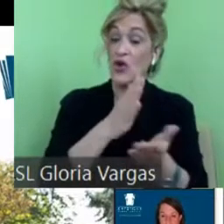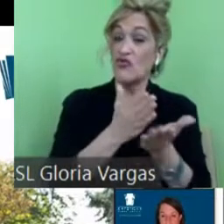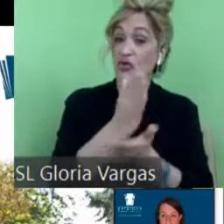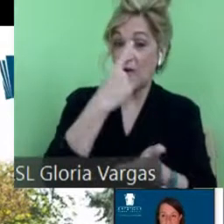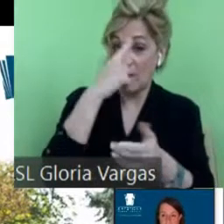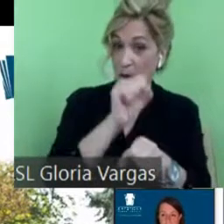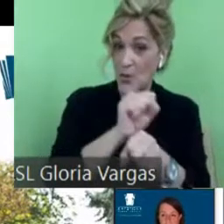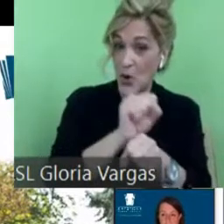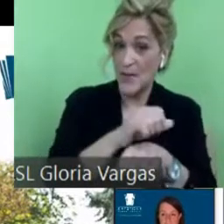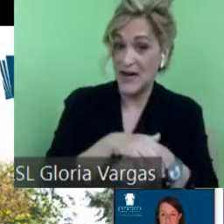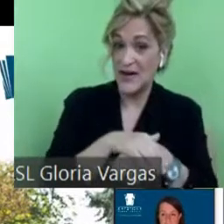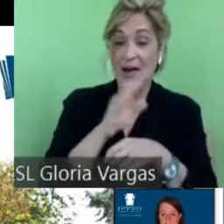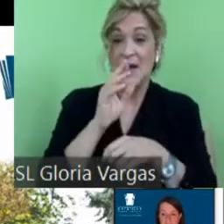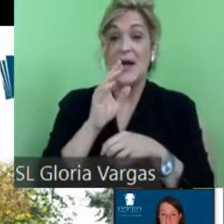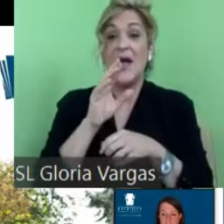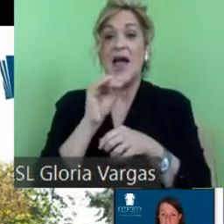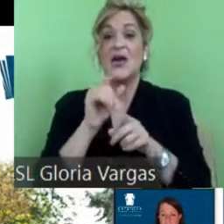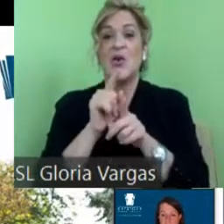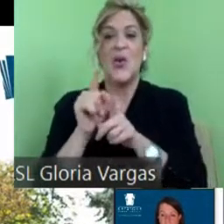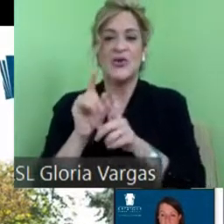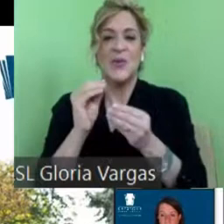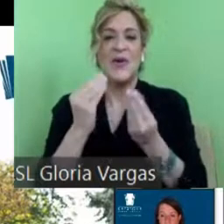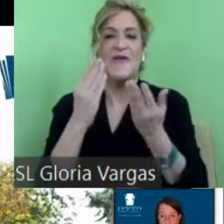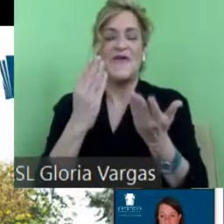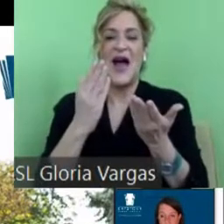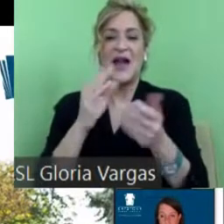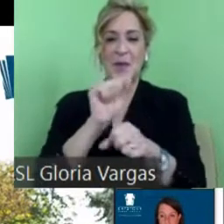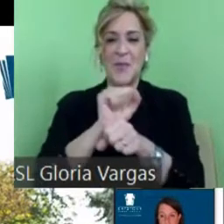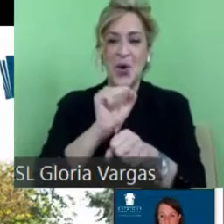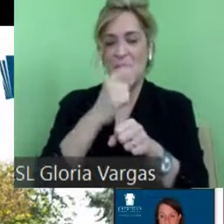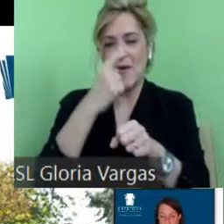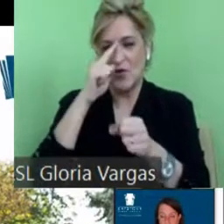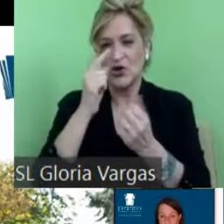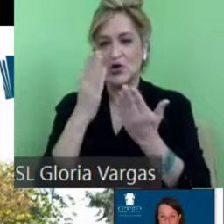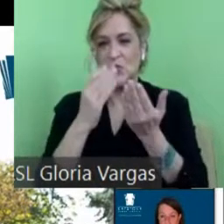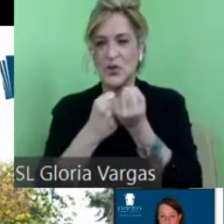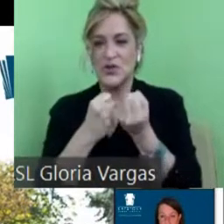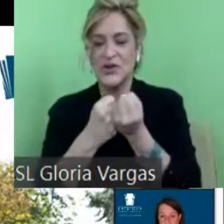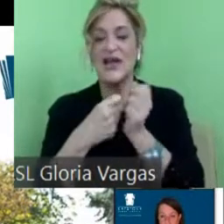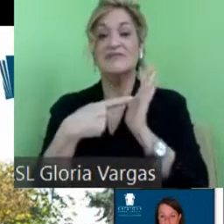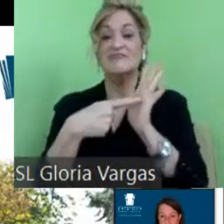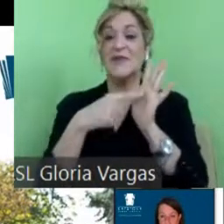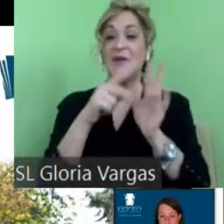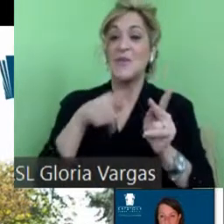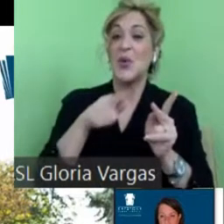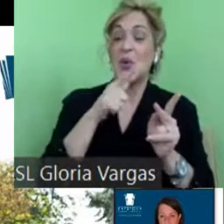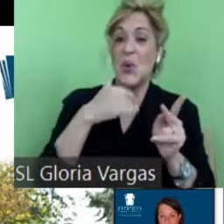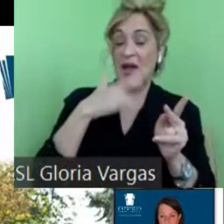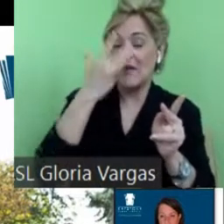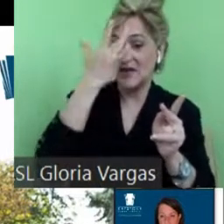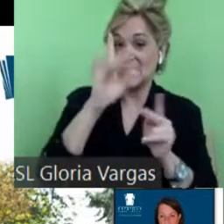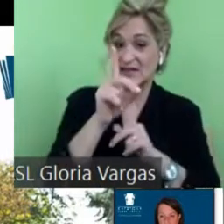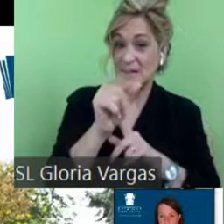employment, piloted new models of employment support services, and demonstrated that persons with intellectual